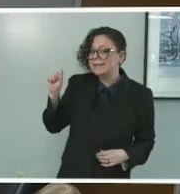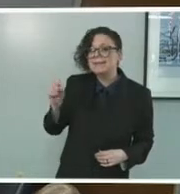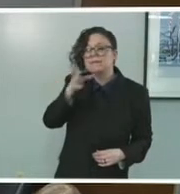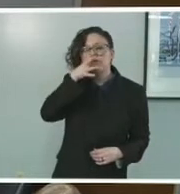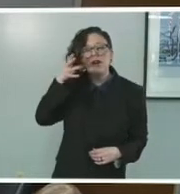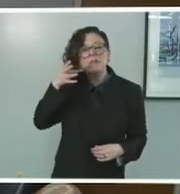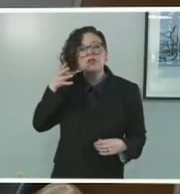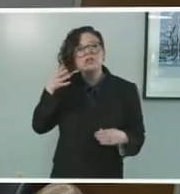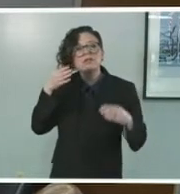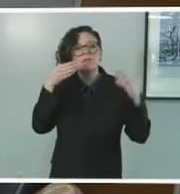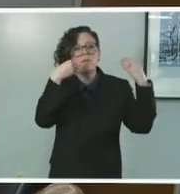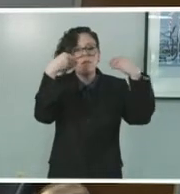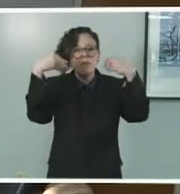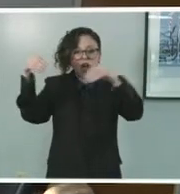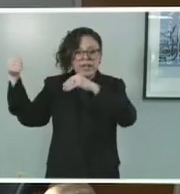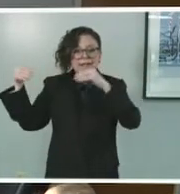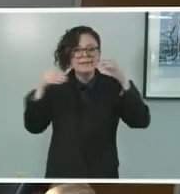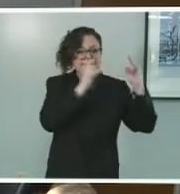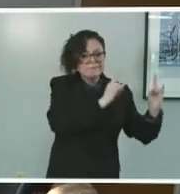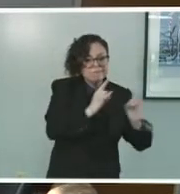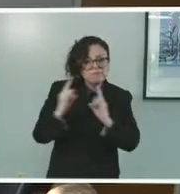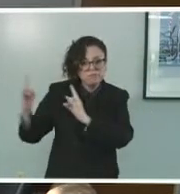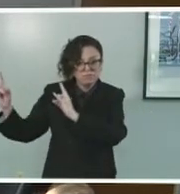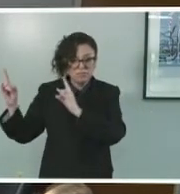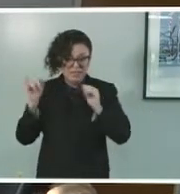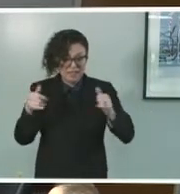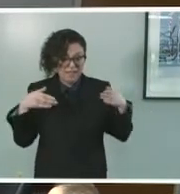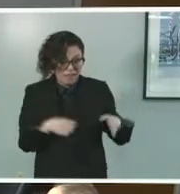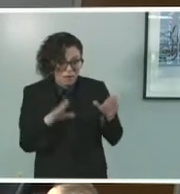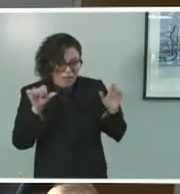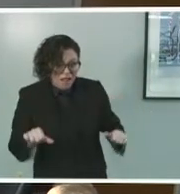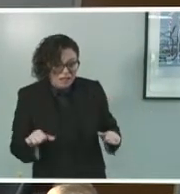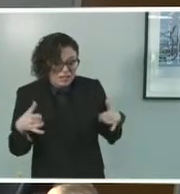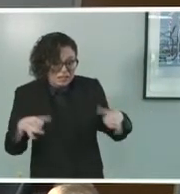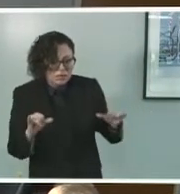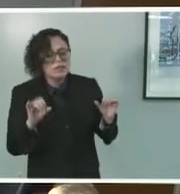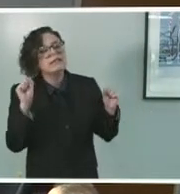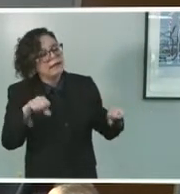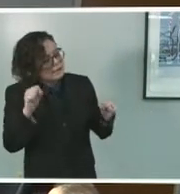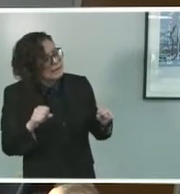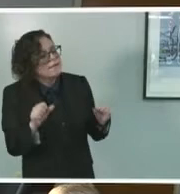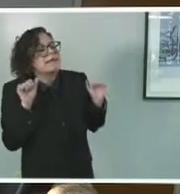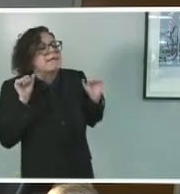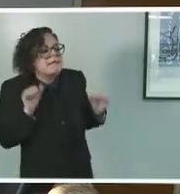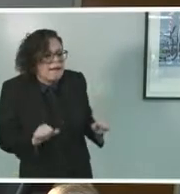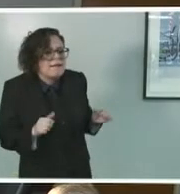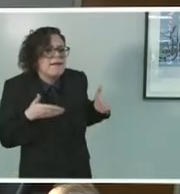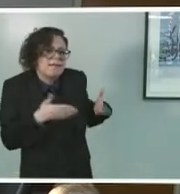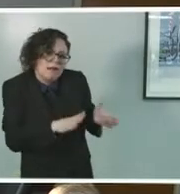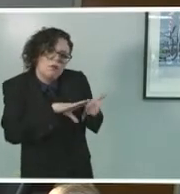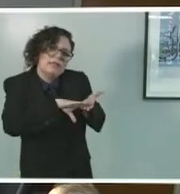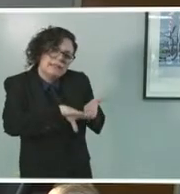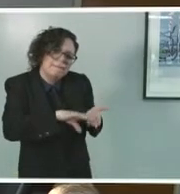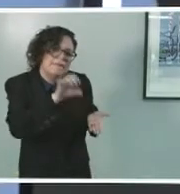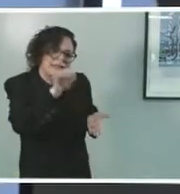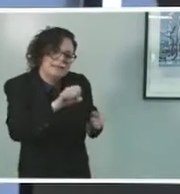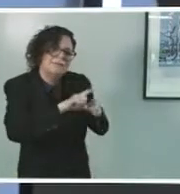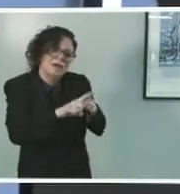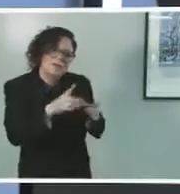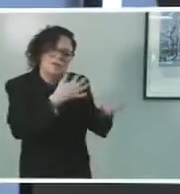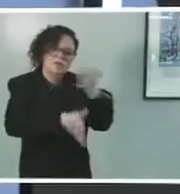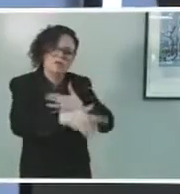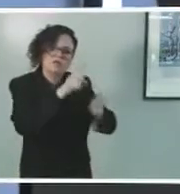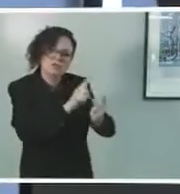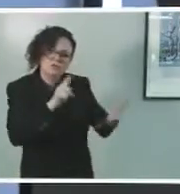keep in mind, overarching all of this, social distancing, regardless of the exemption, social distancing. Right. And the more mitigating measures you